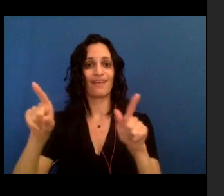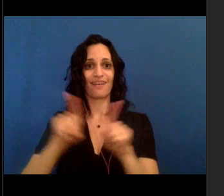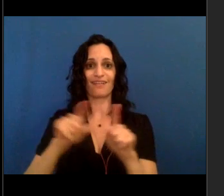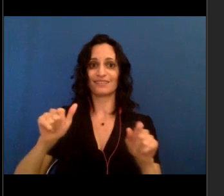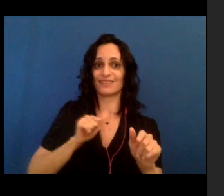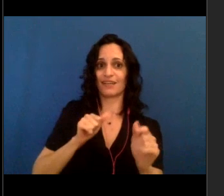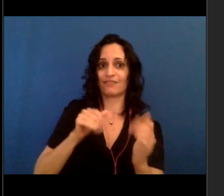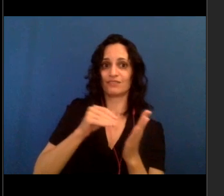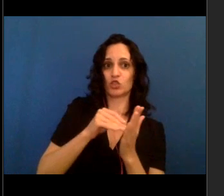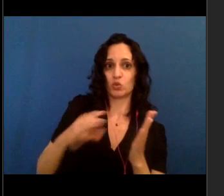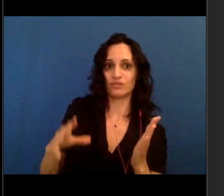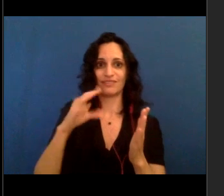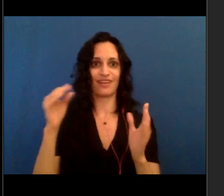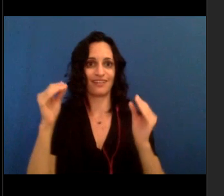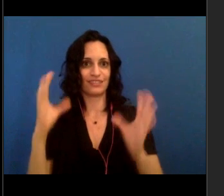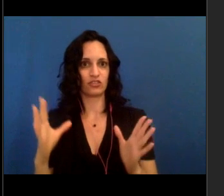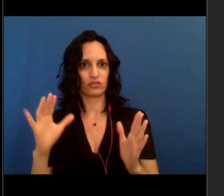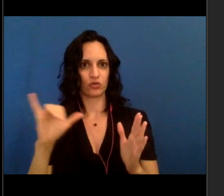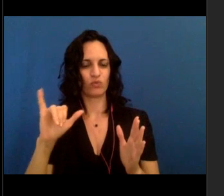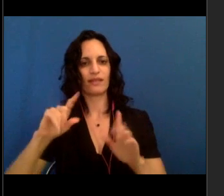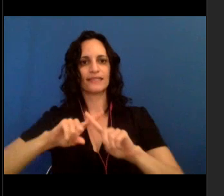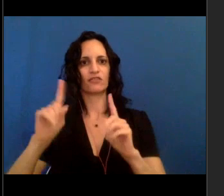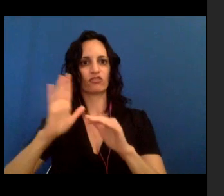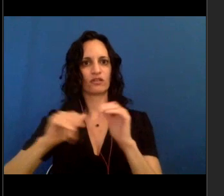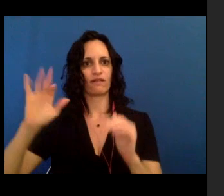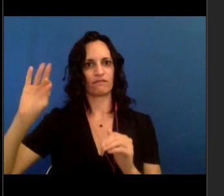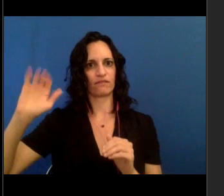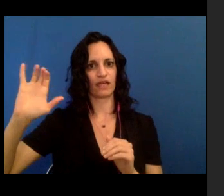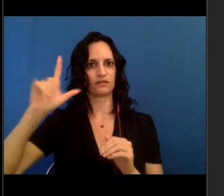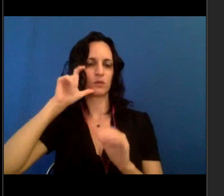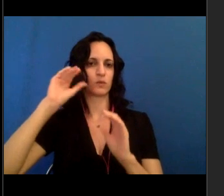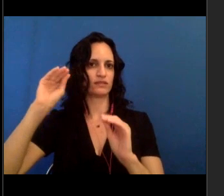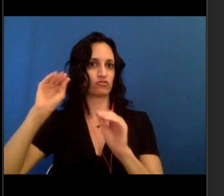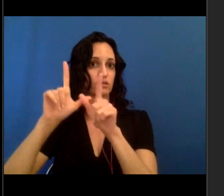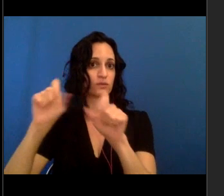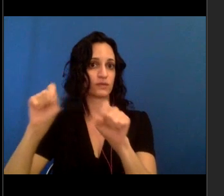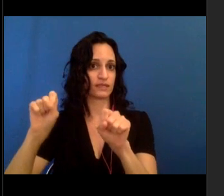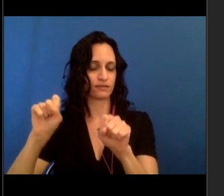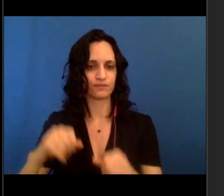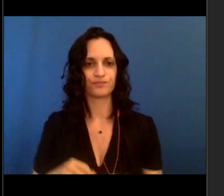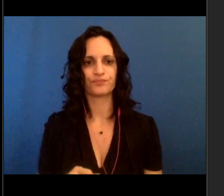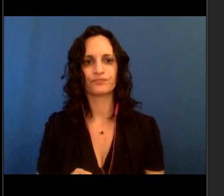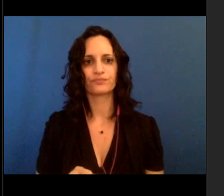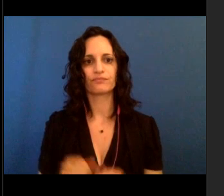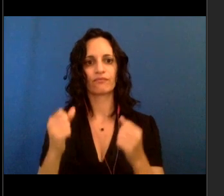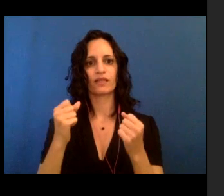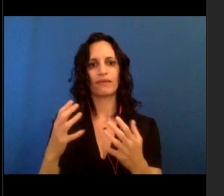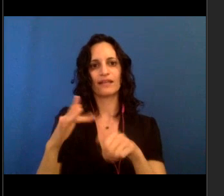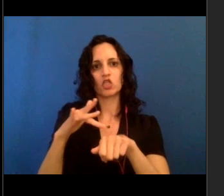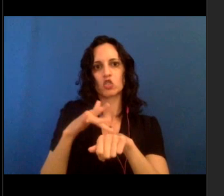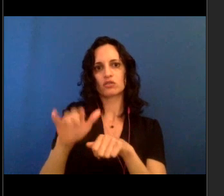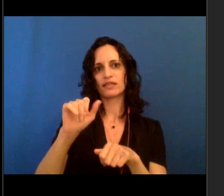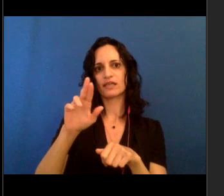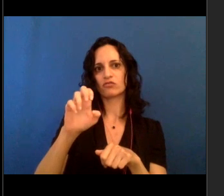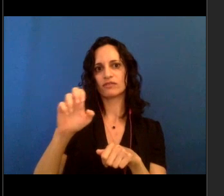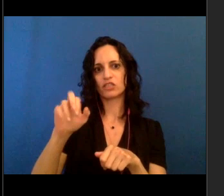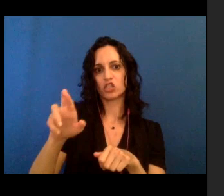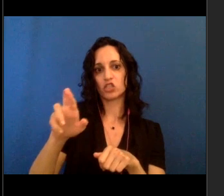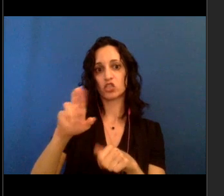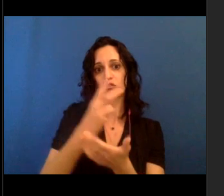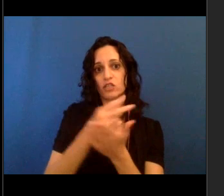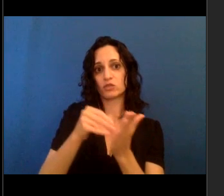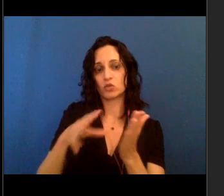from faculty who are teaching linguistics. Additionally, many early career graduate students, so thinking like first, second, maybe